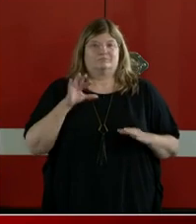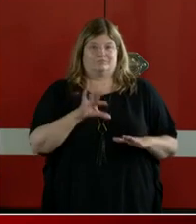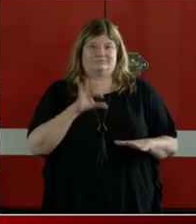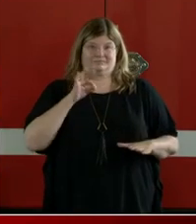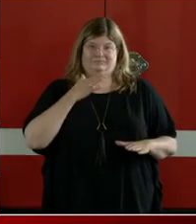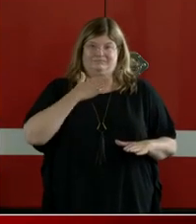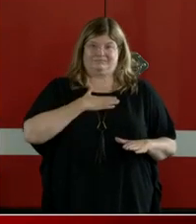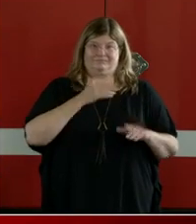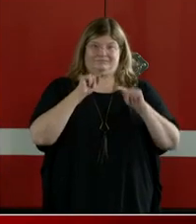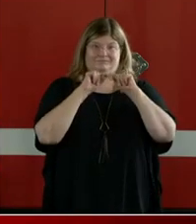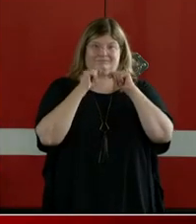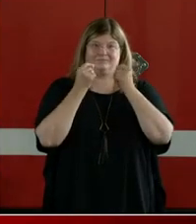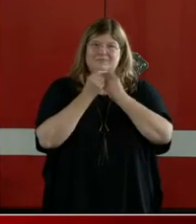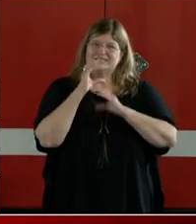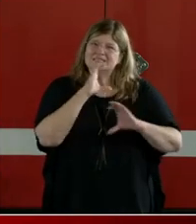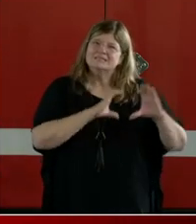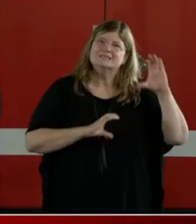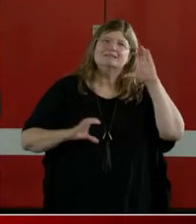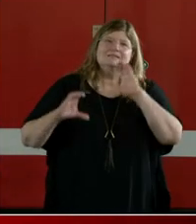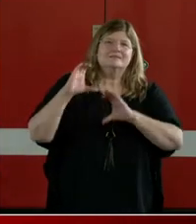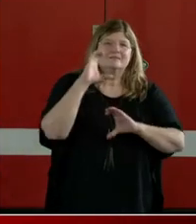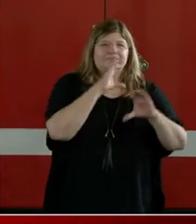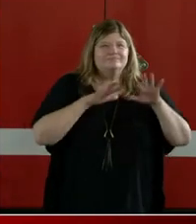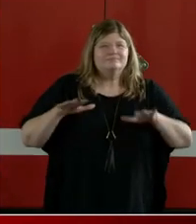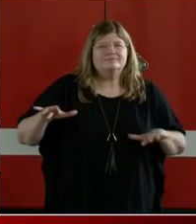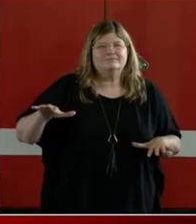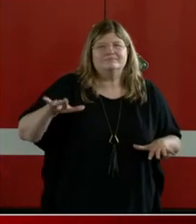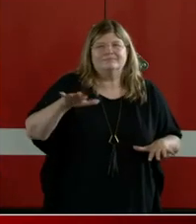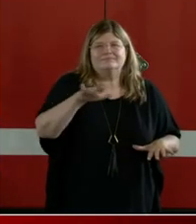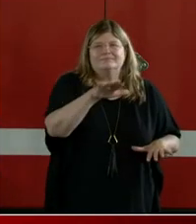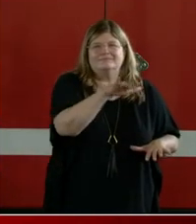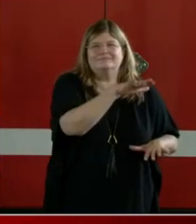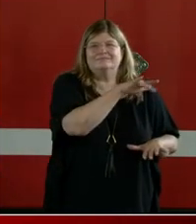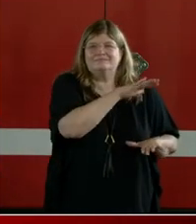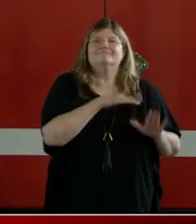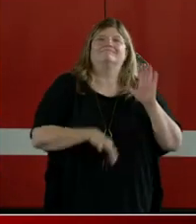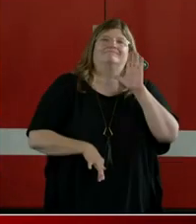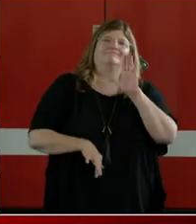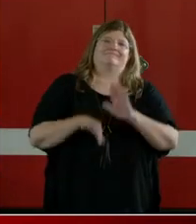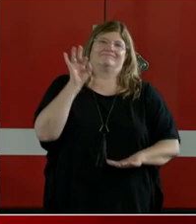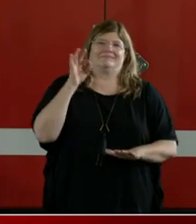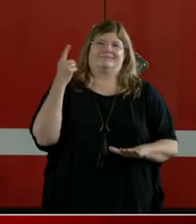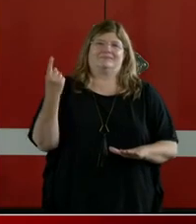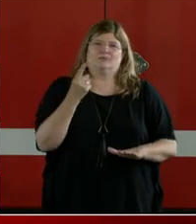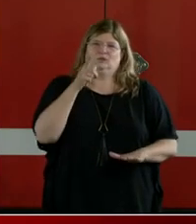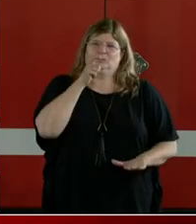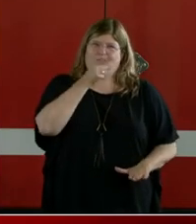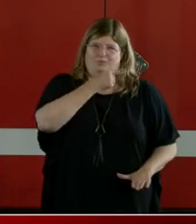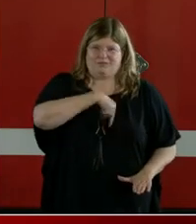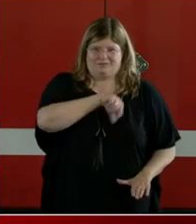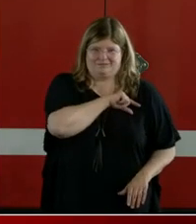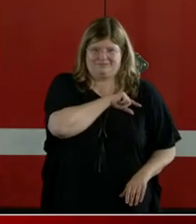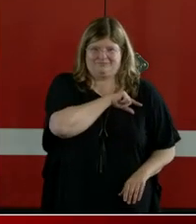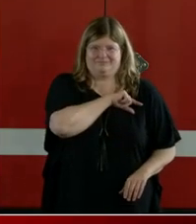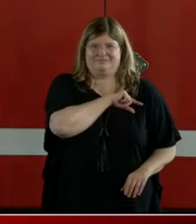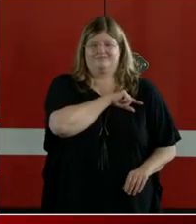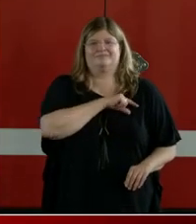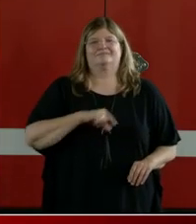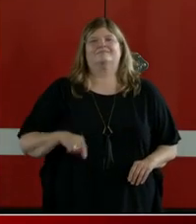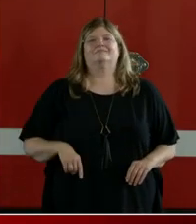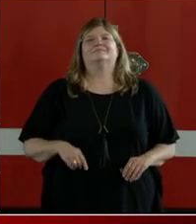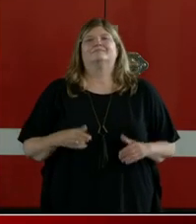I searched coast to coast to find someone up to the task, someone who could modernize